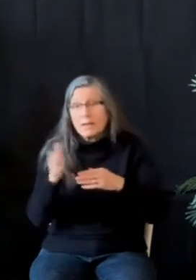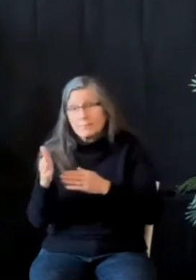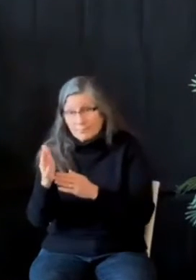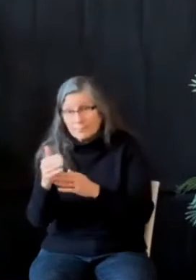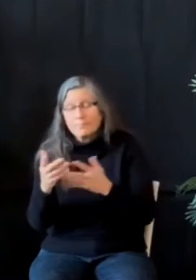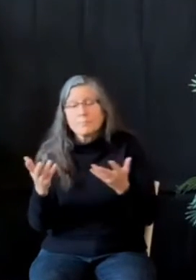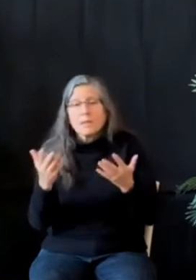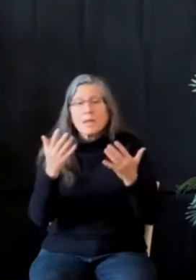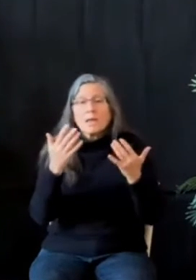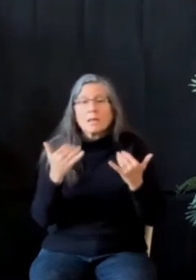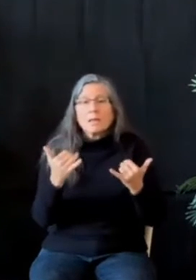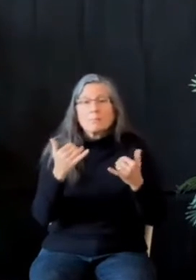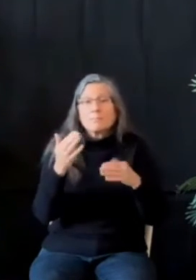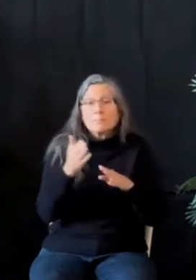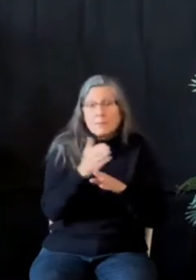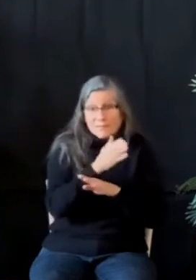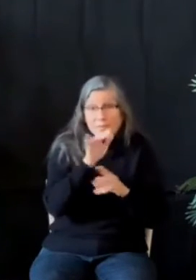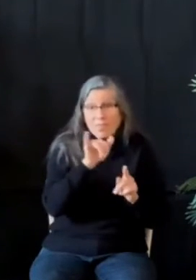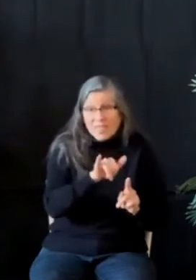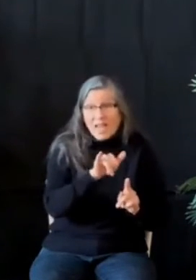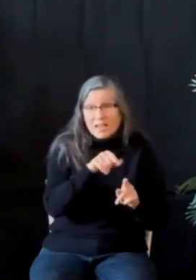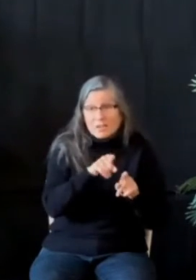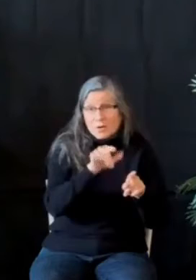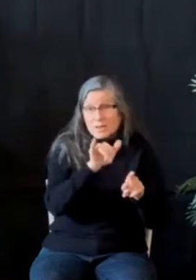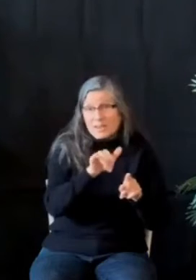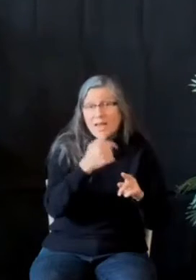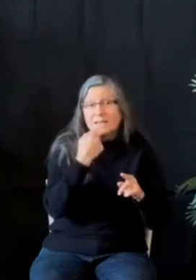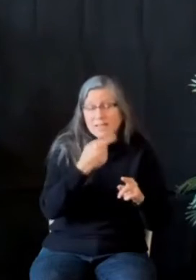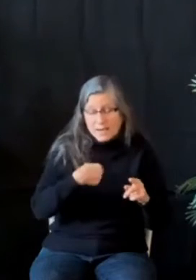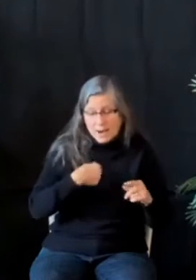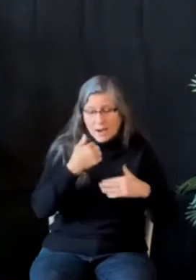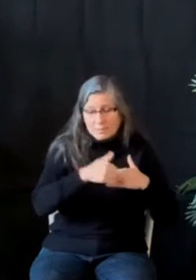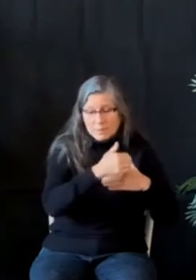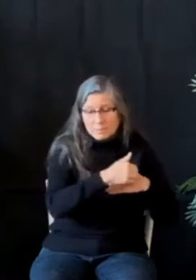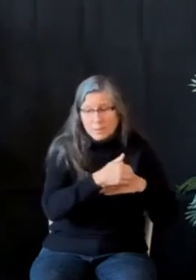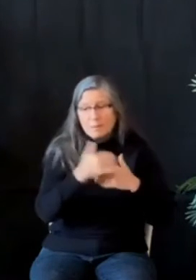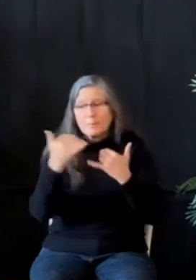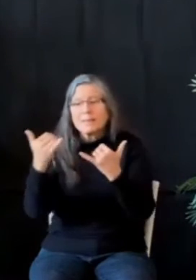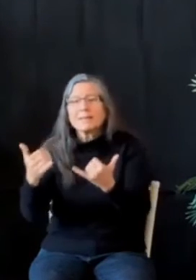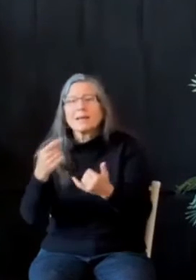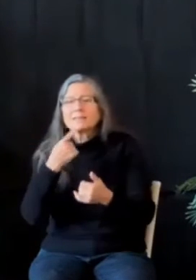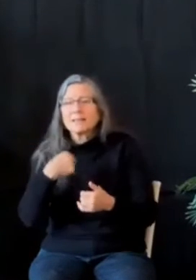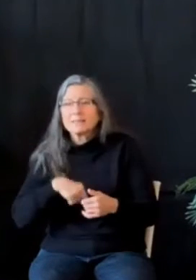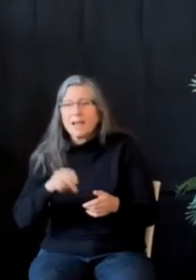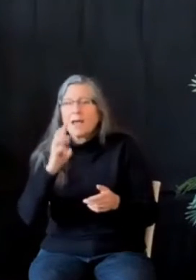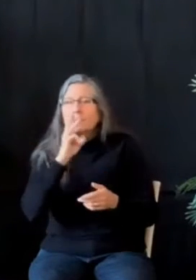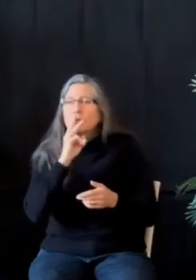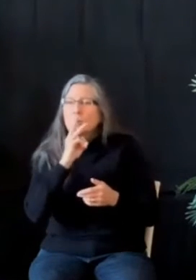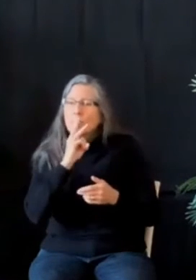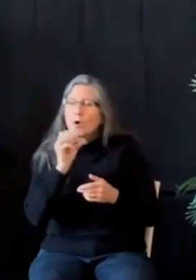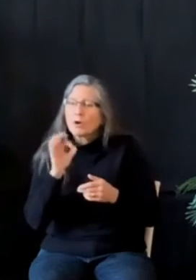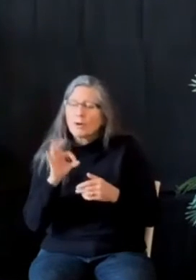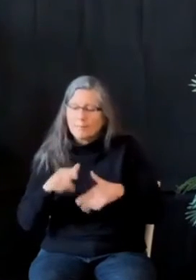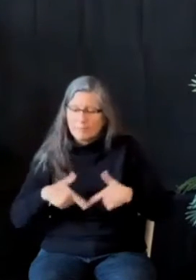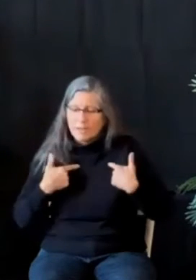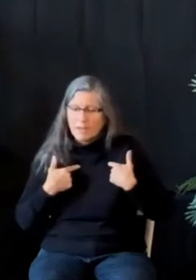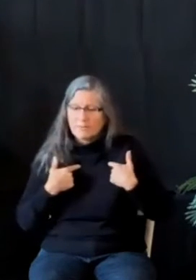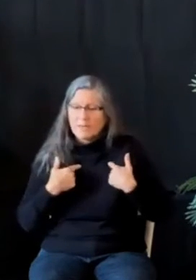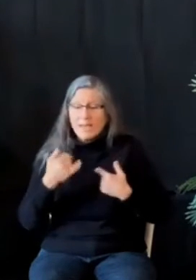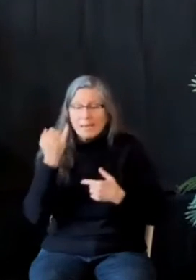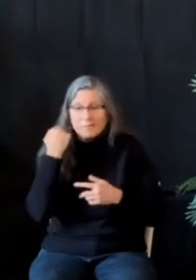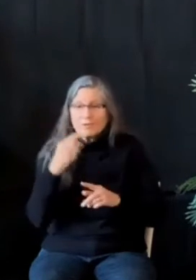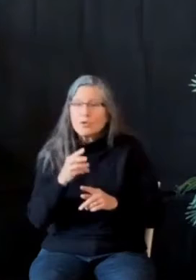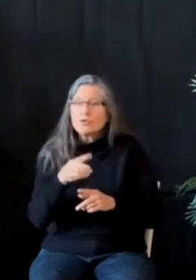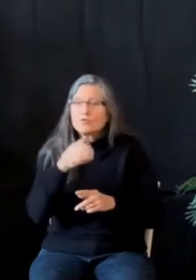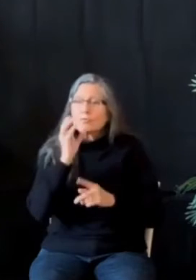he says, "I am the water of life. And when you drink from me, you will never thirst." And so he talked